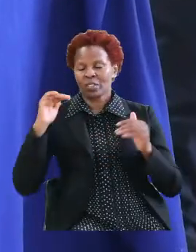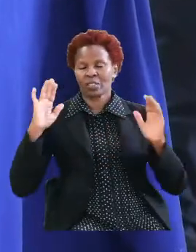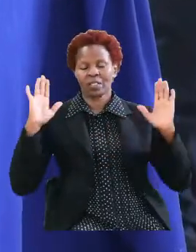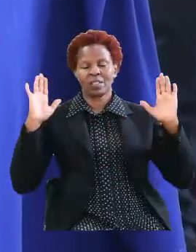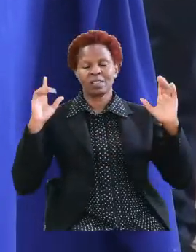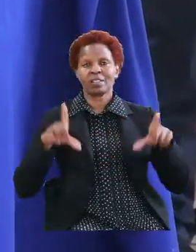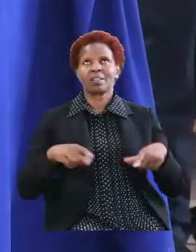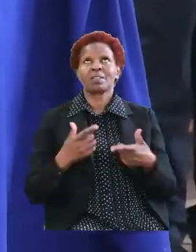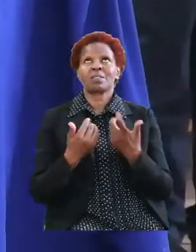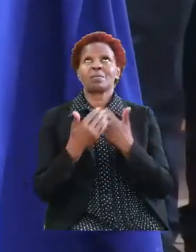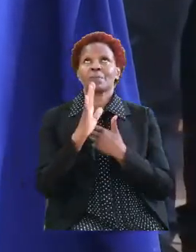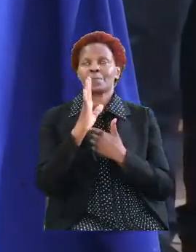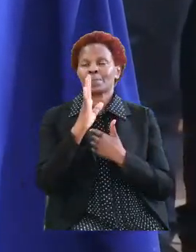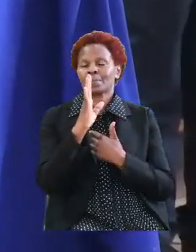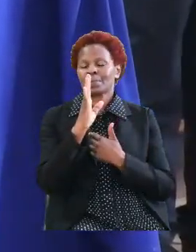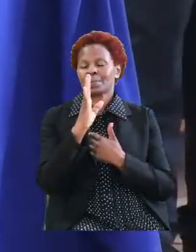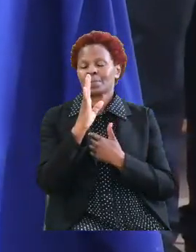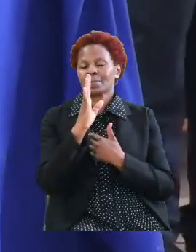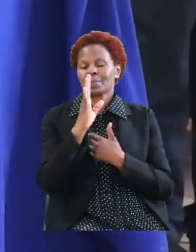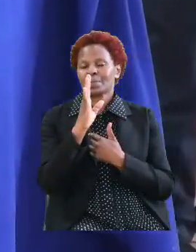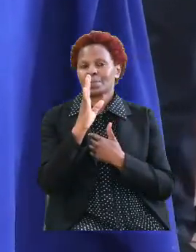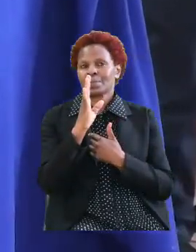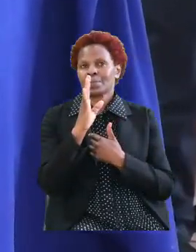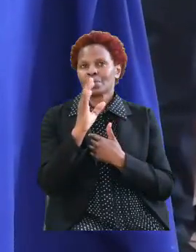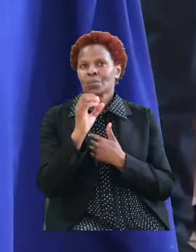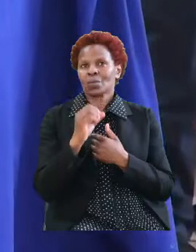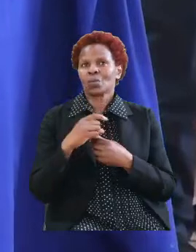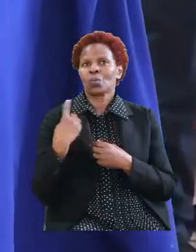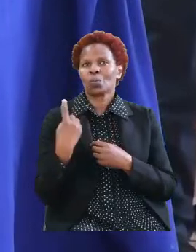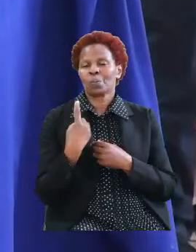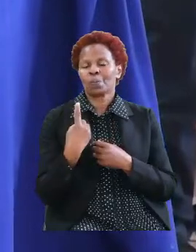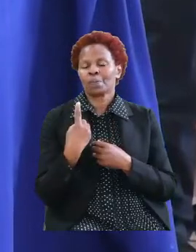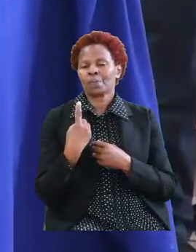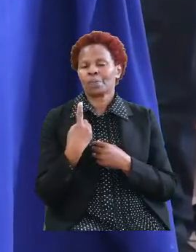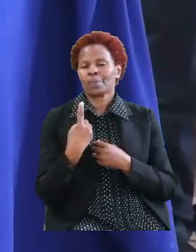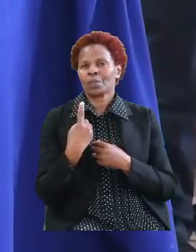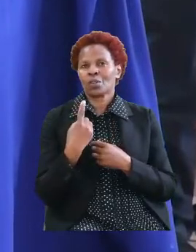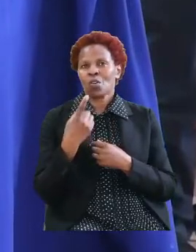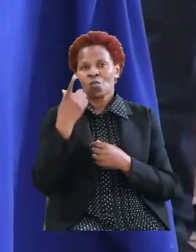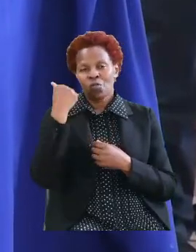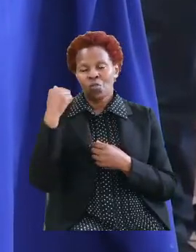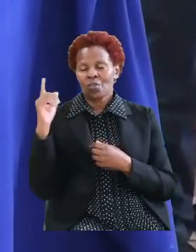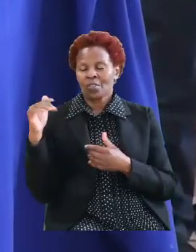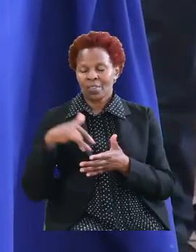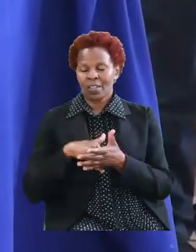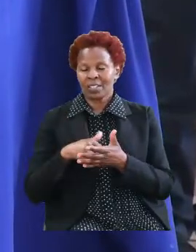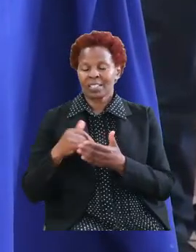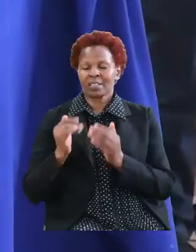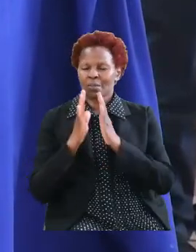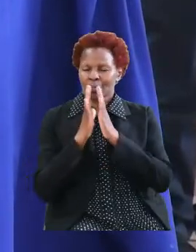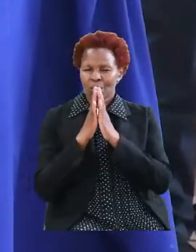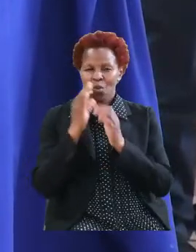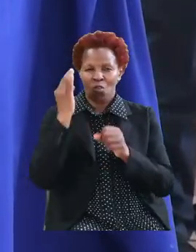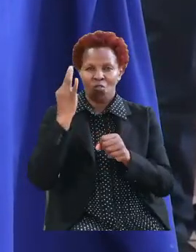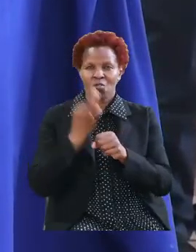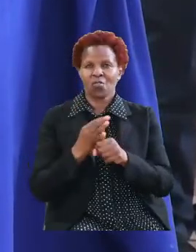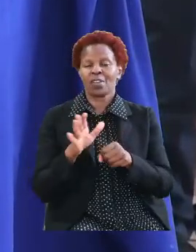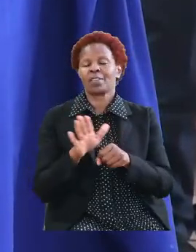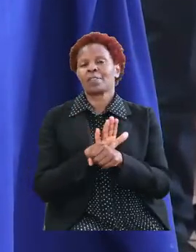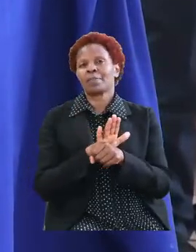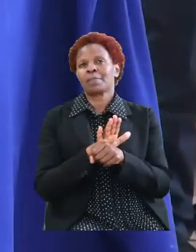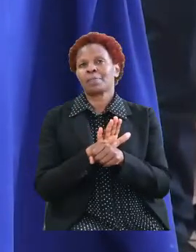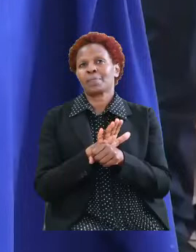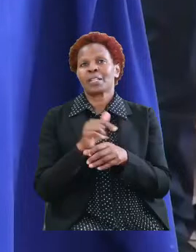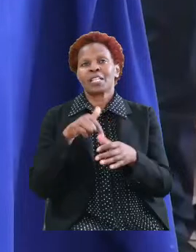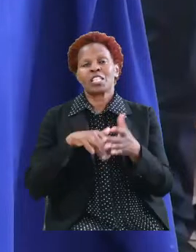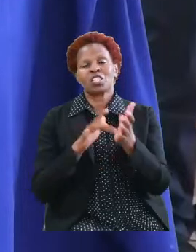my life unto you only. For this is my prayer of faith